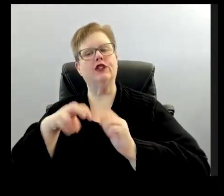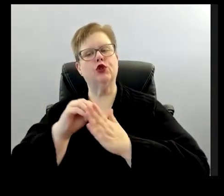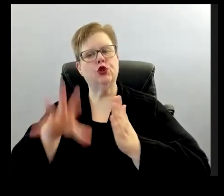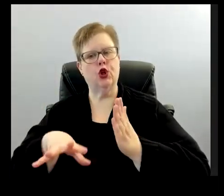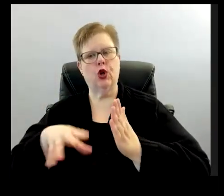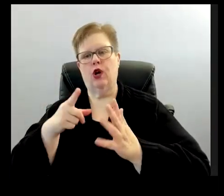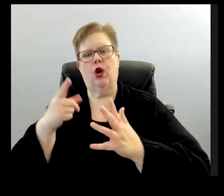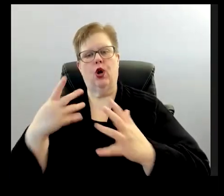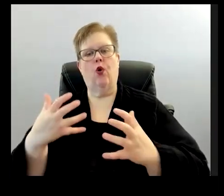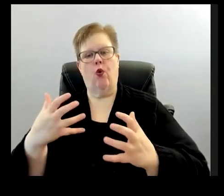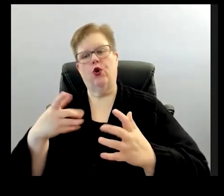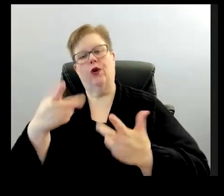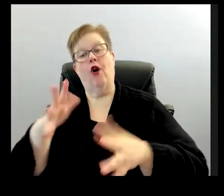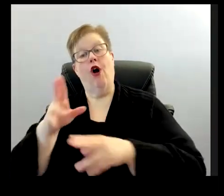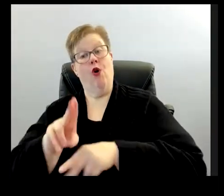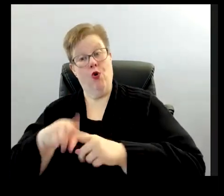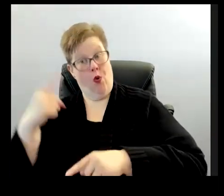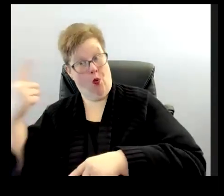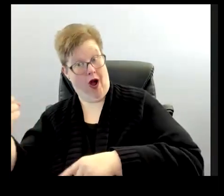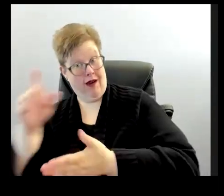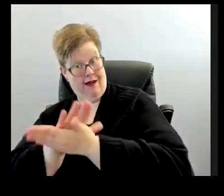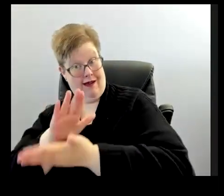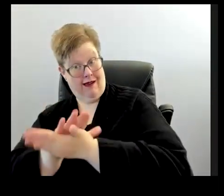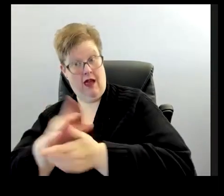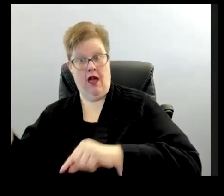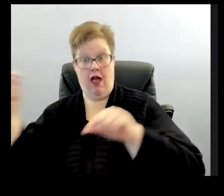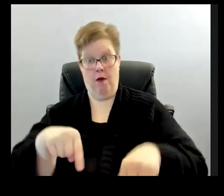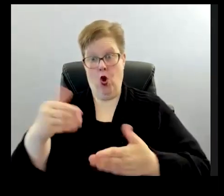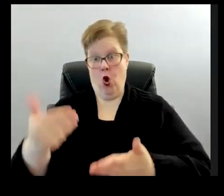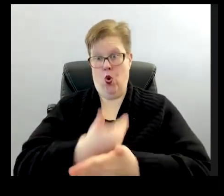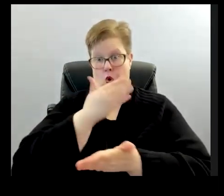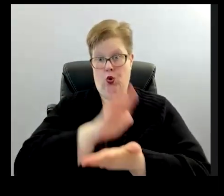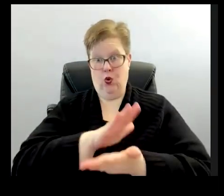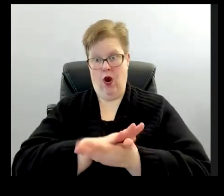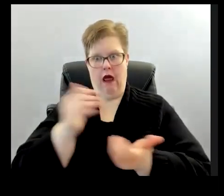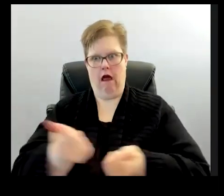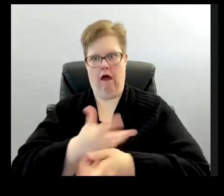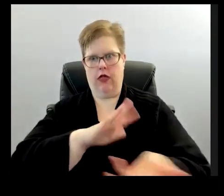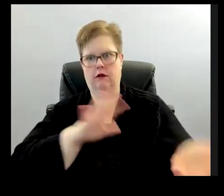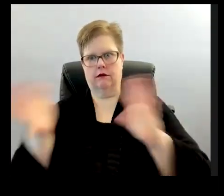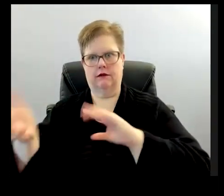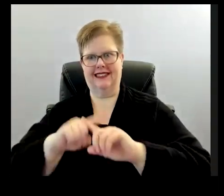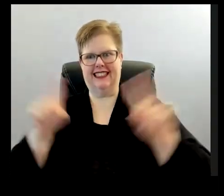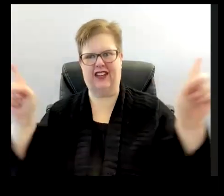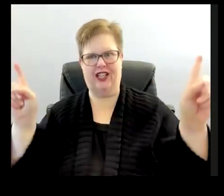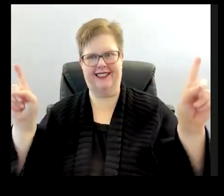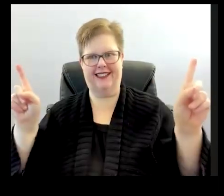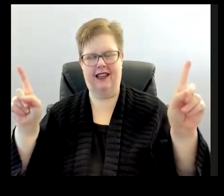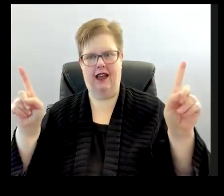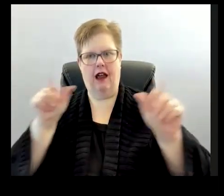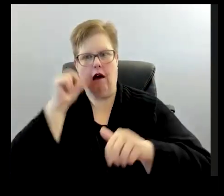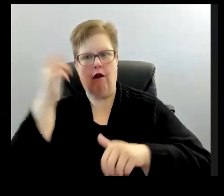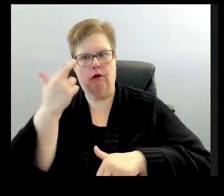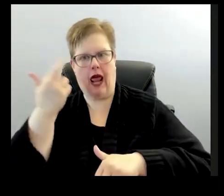used to one institution and you come to a new institution and everything is different. Things are different in ways you didn't